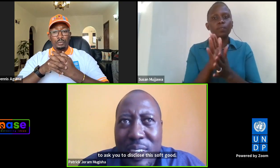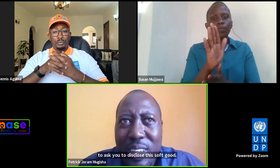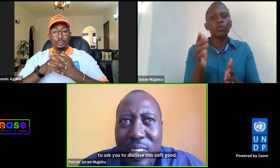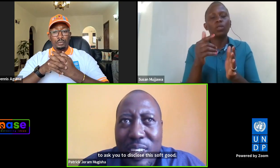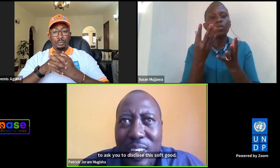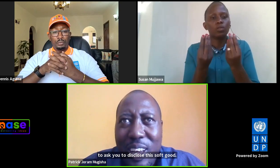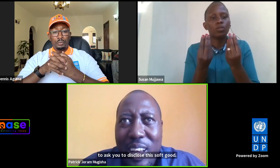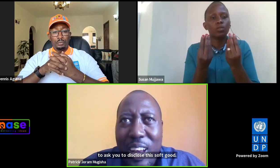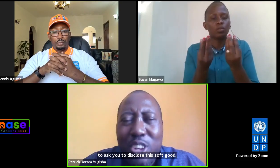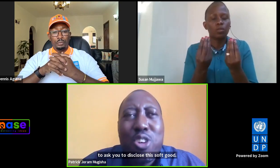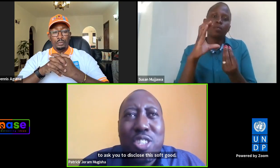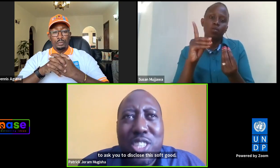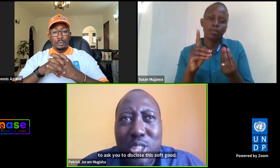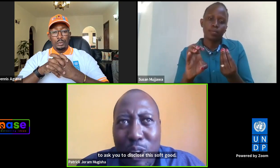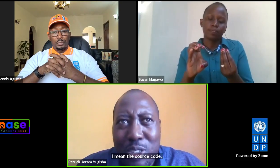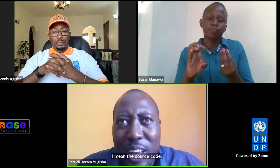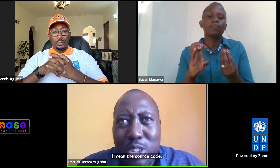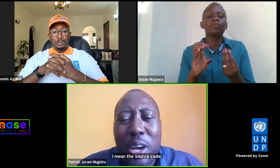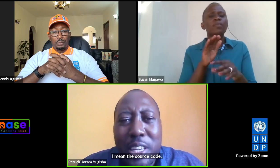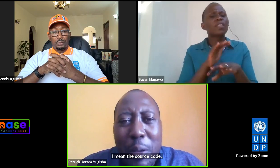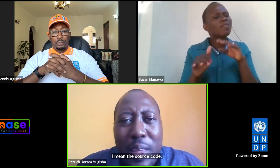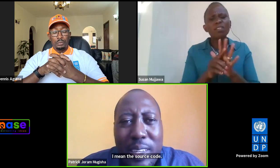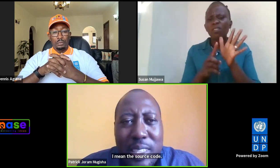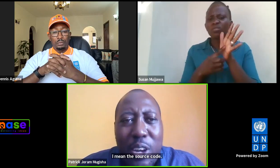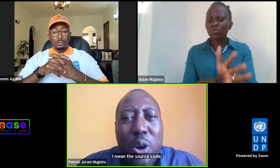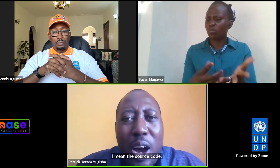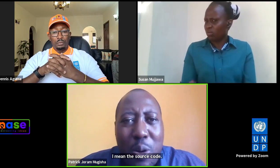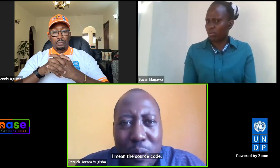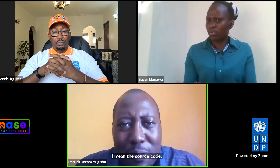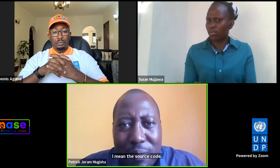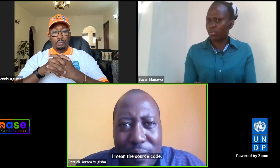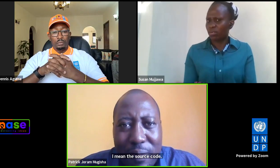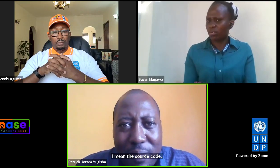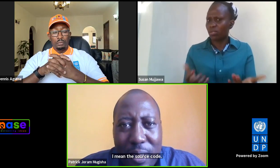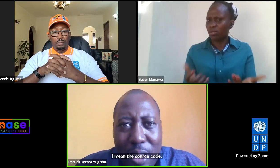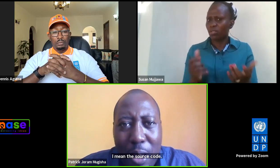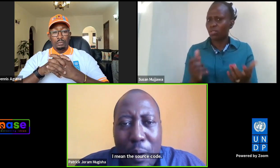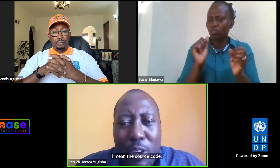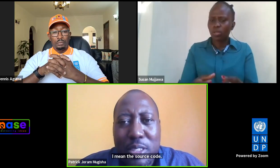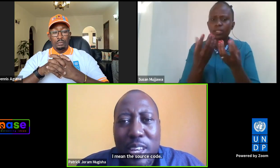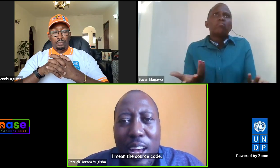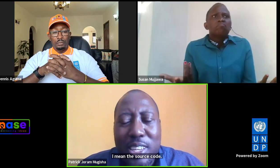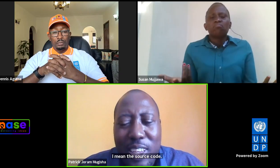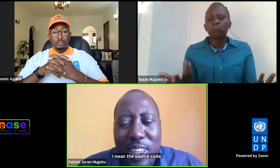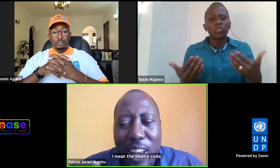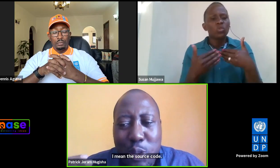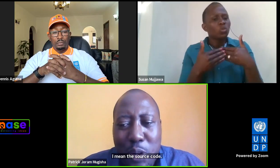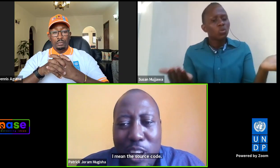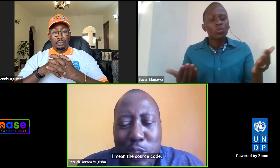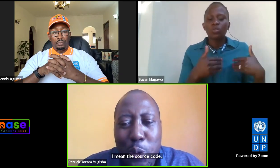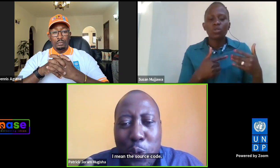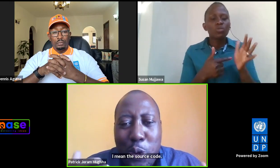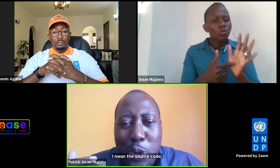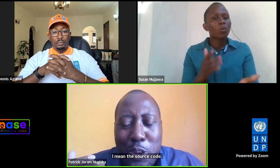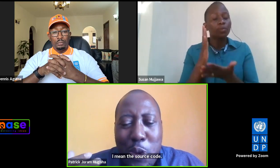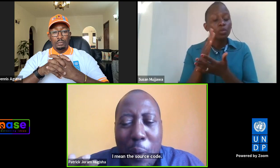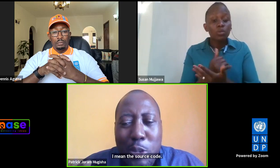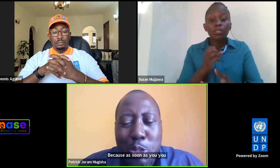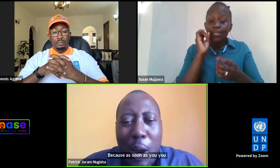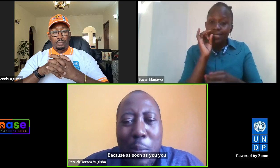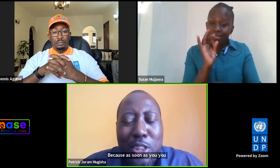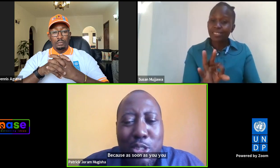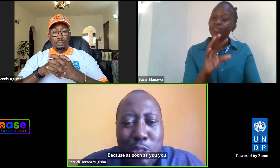code. Do not disclose that. You can keep that as a know-how. Because as soon as